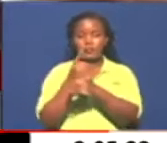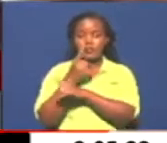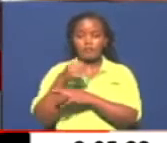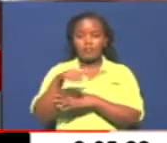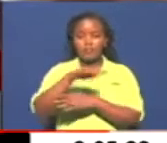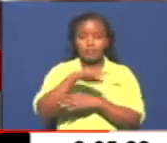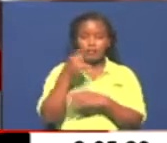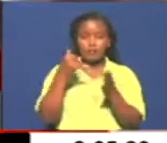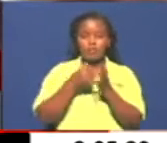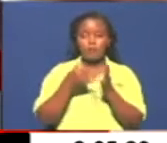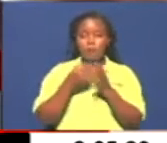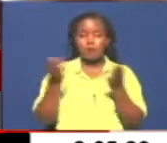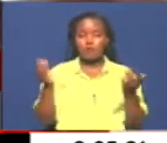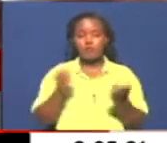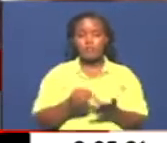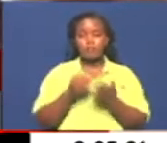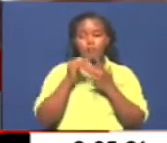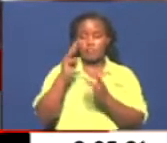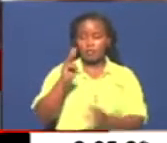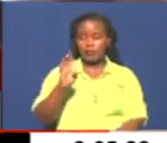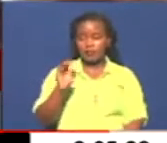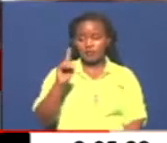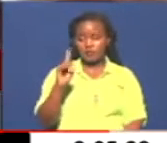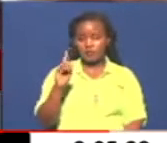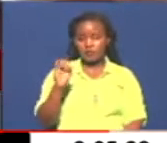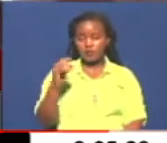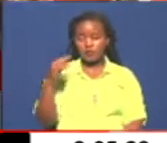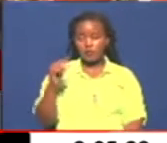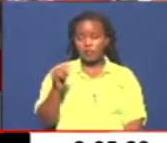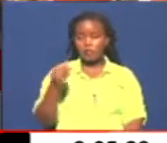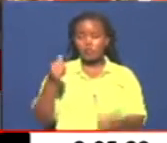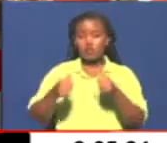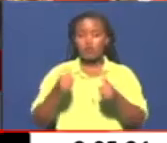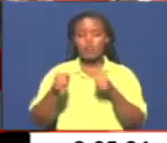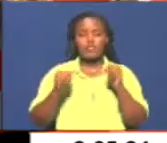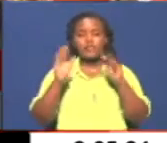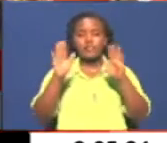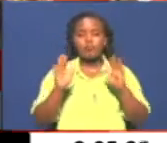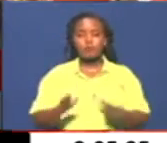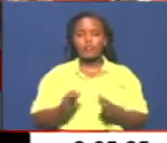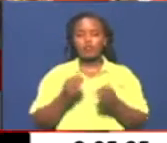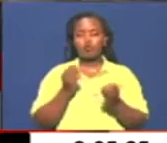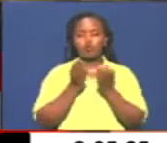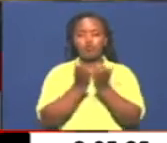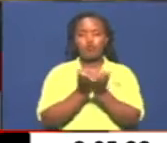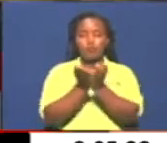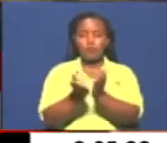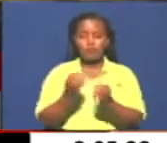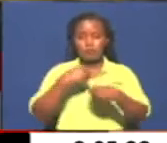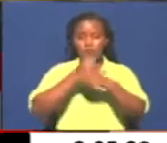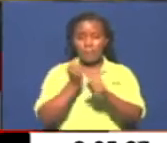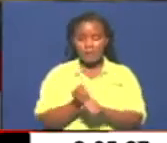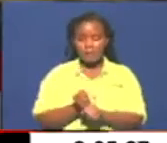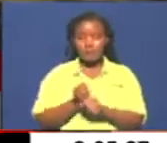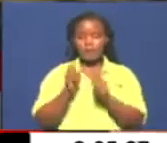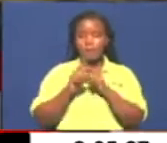including specialized welding, which is critical to shipbuilding. He further directed the new facility to leverage